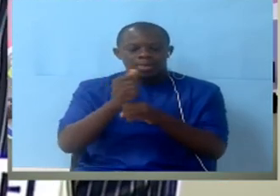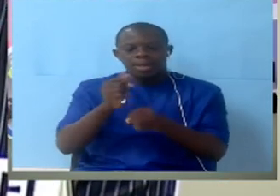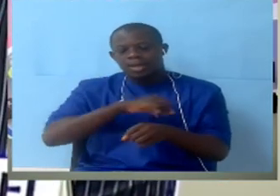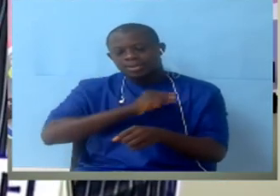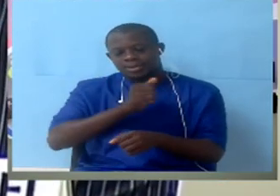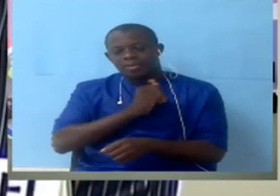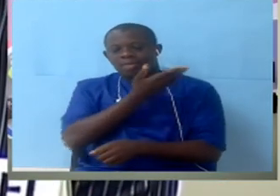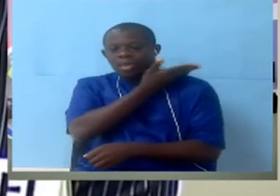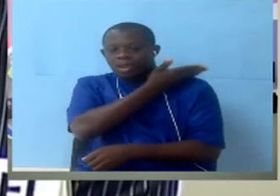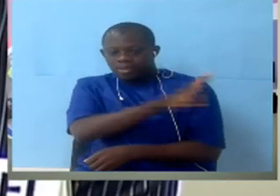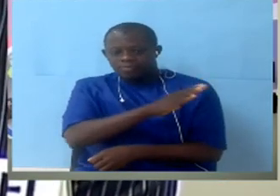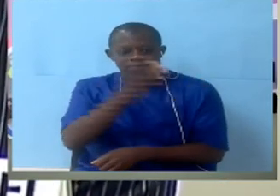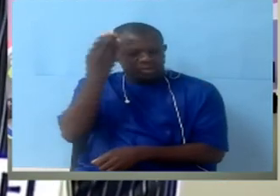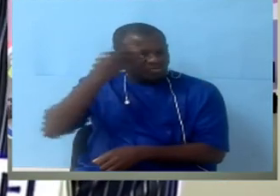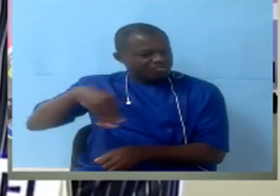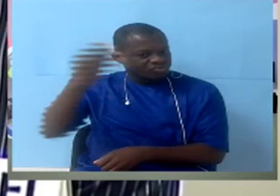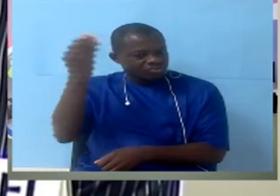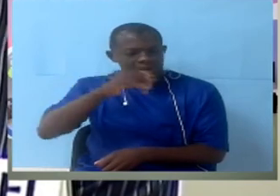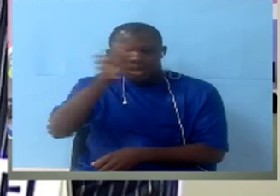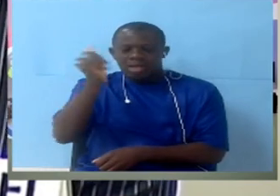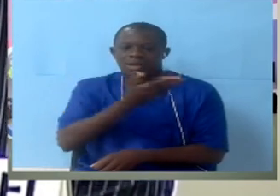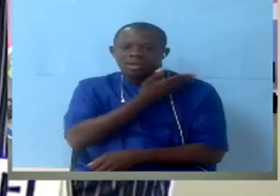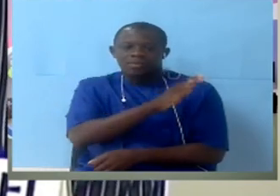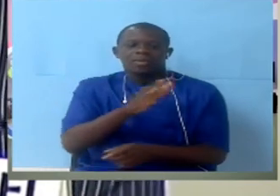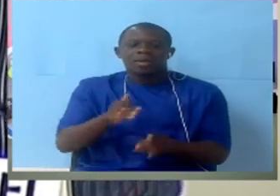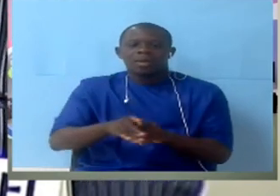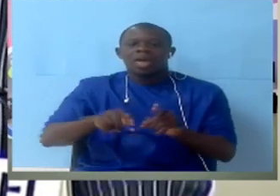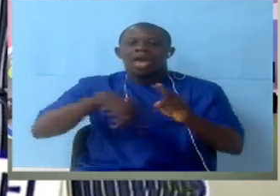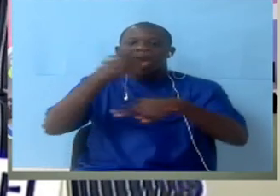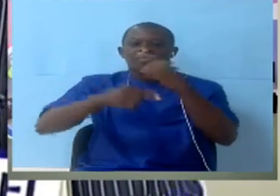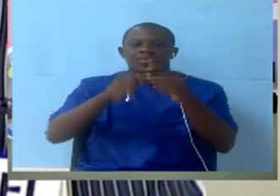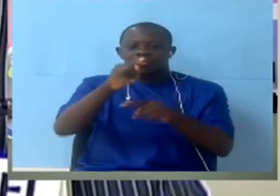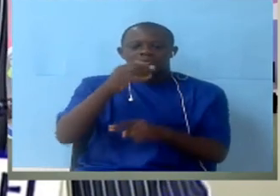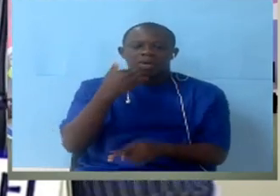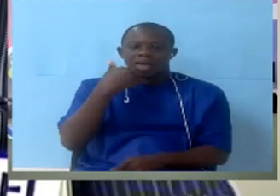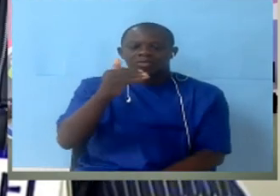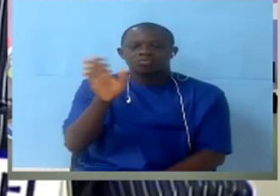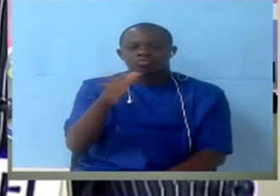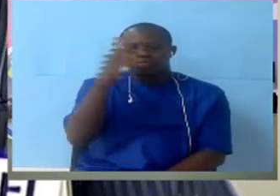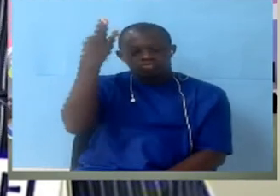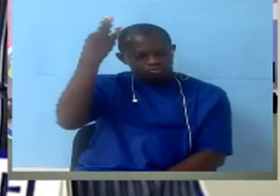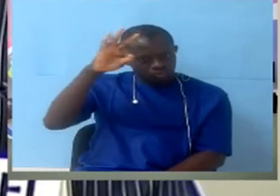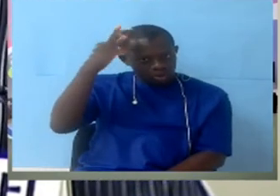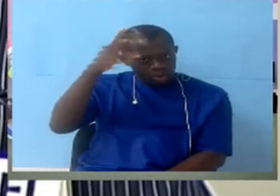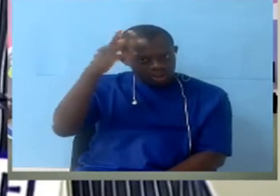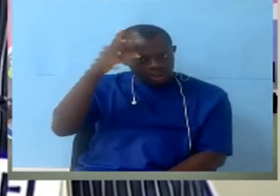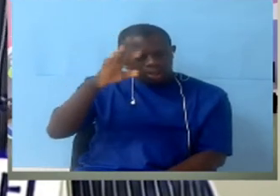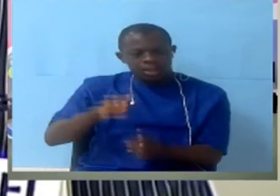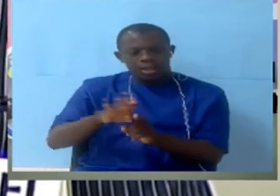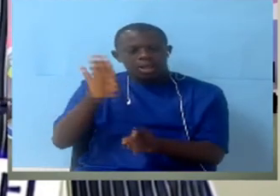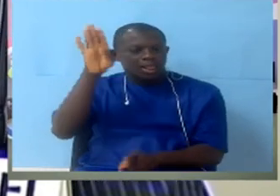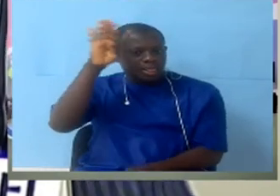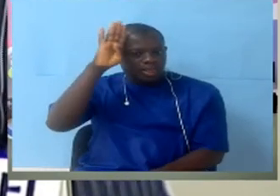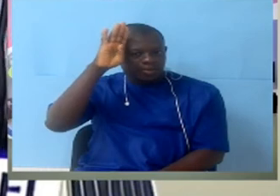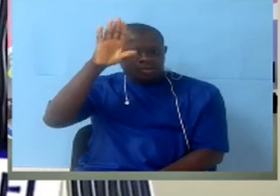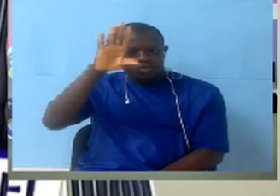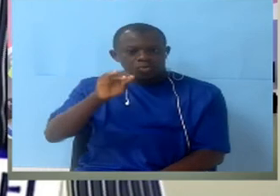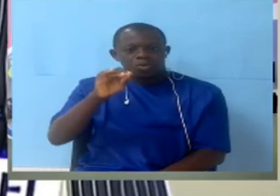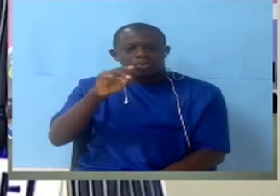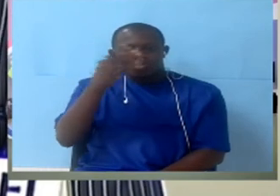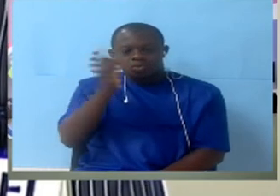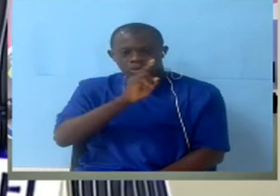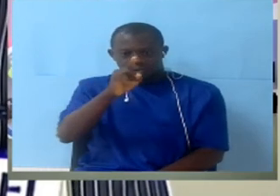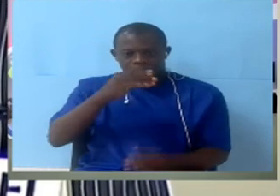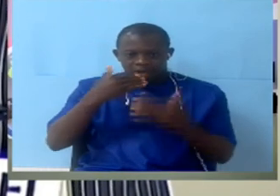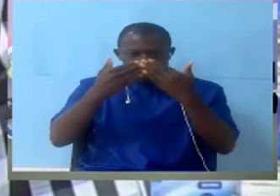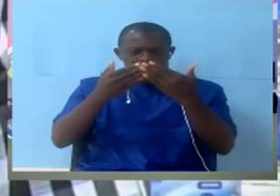result of that, you asked to go on study leave. That's what you said. Amunda odali lo kang inata na kanindro ke puru ye leave di la purieta